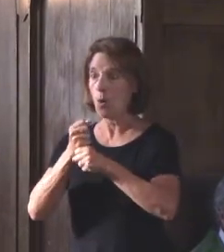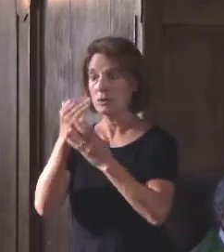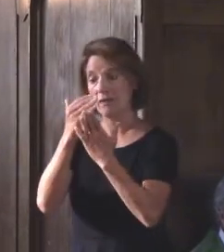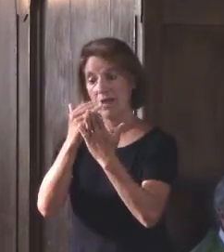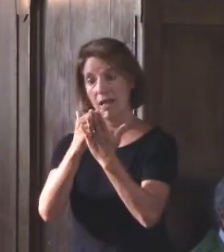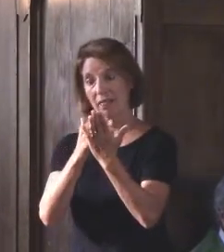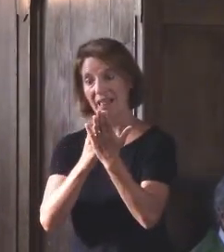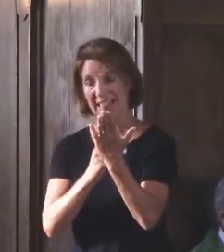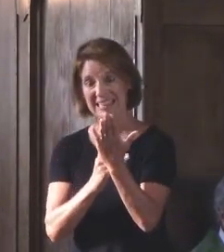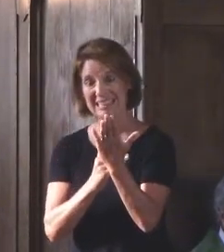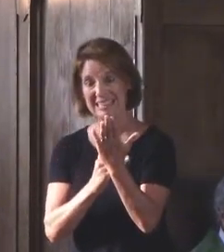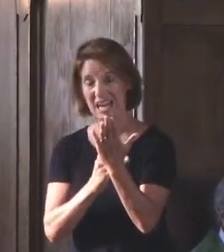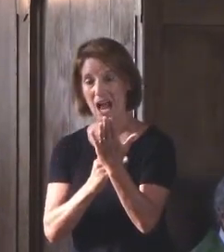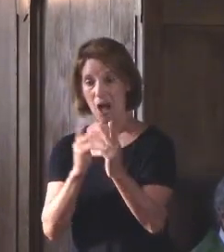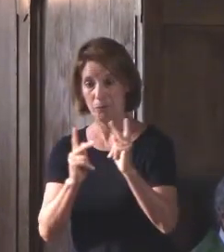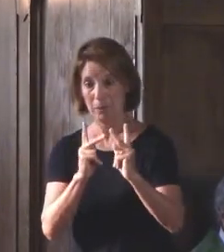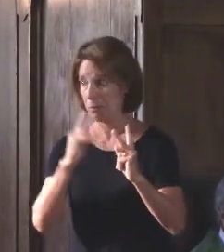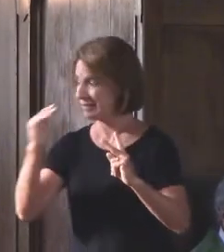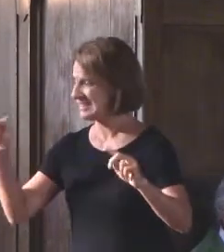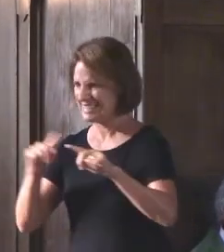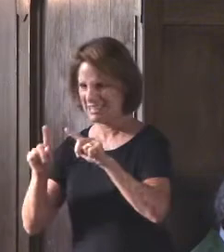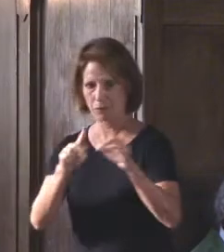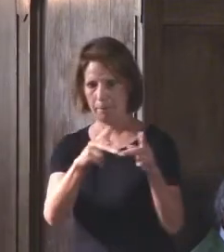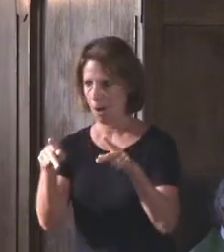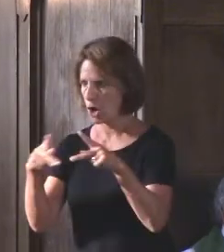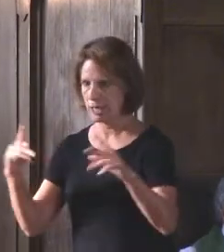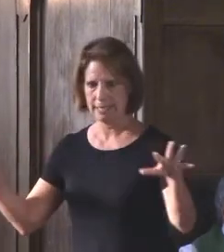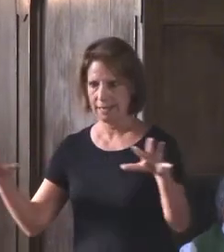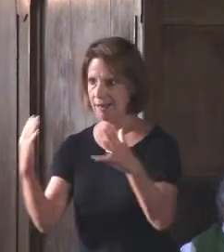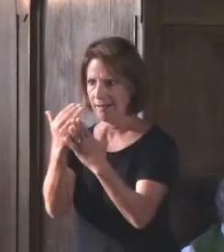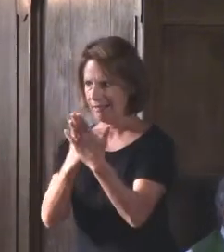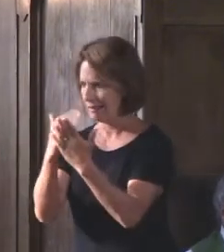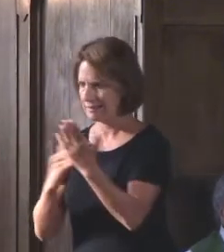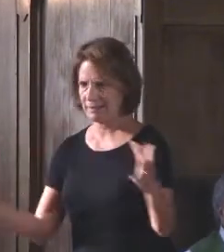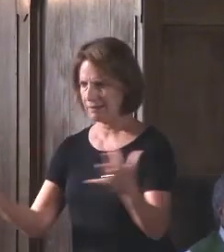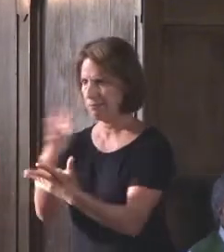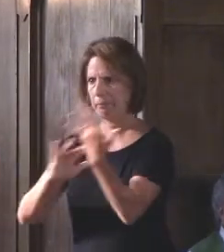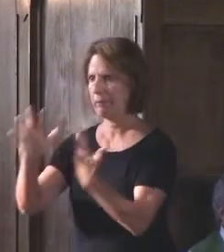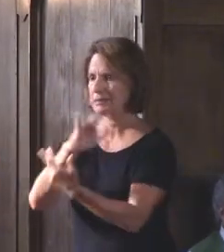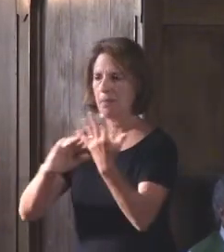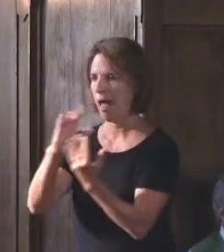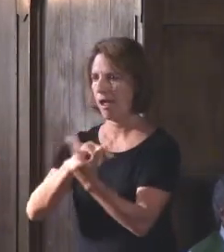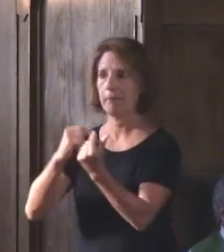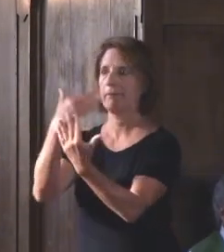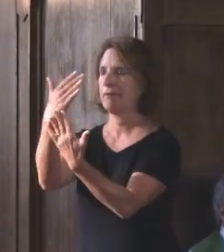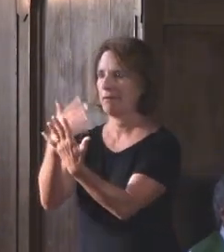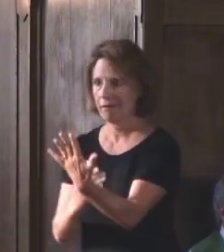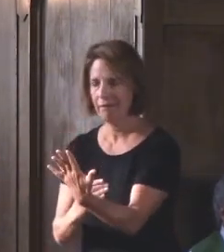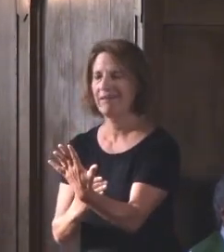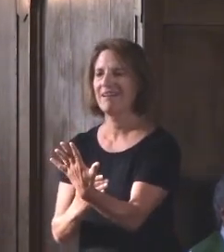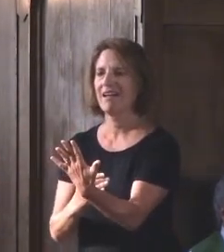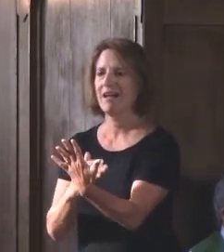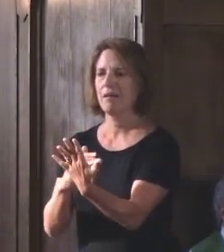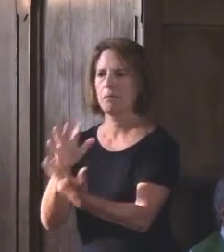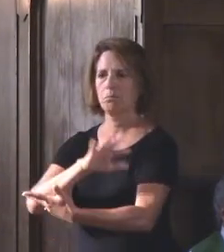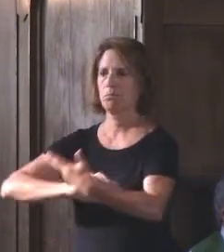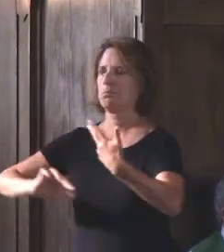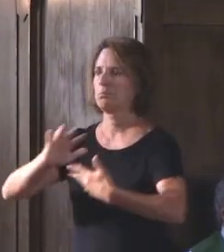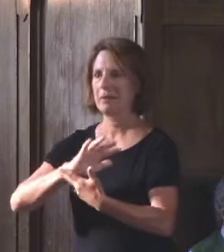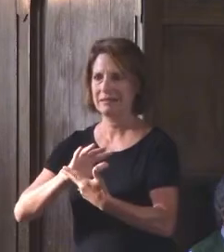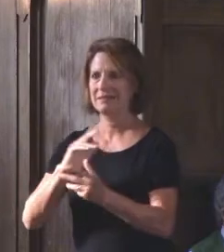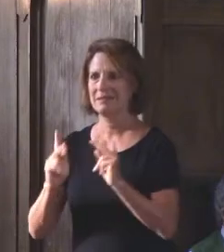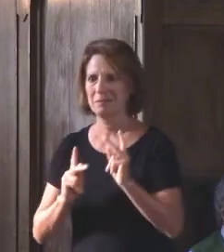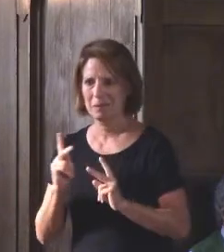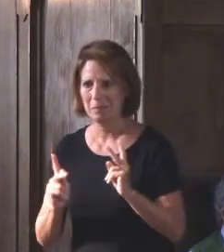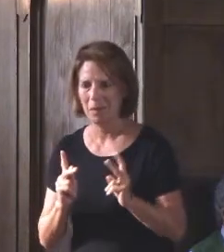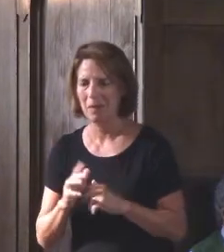cards and shuffled them all, scrambled them so people who would absolutely never have crossed paths otherwise had this chance